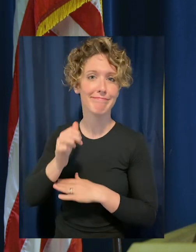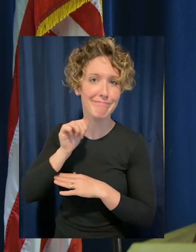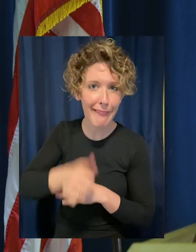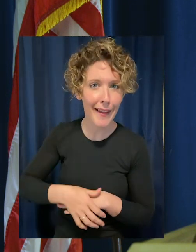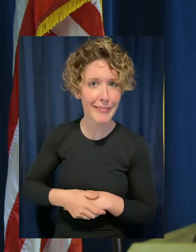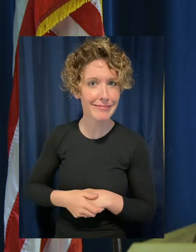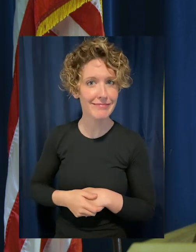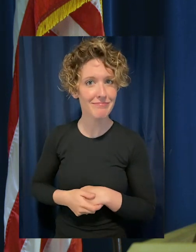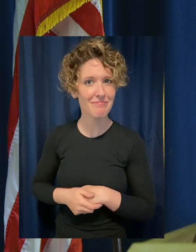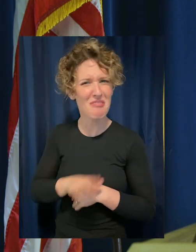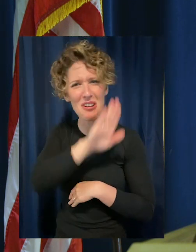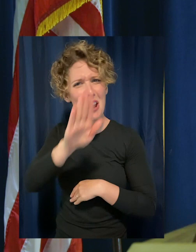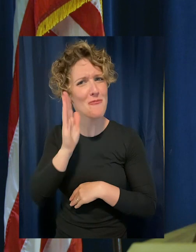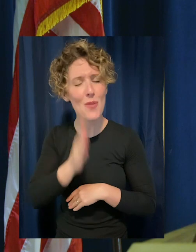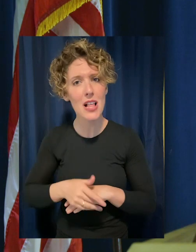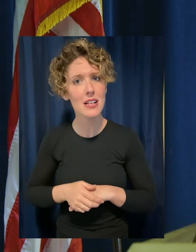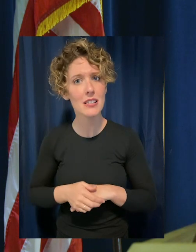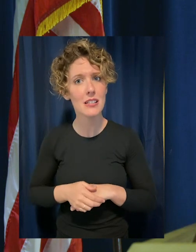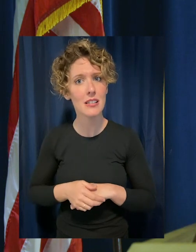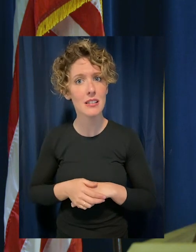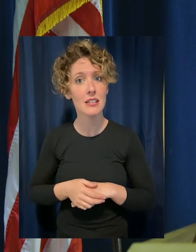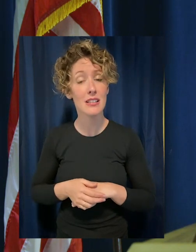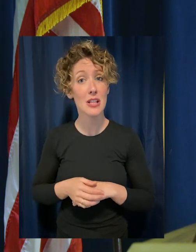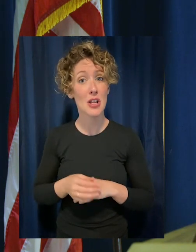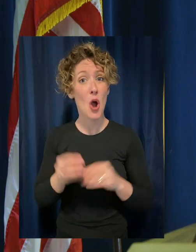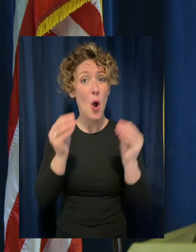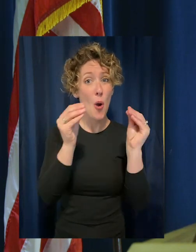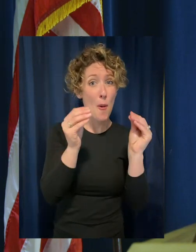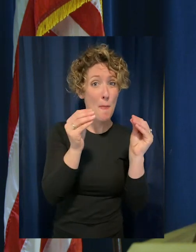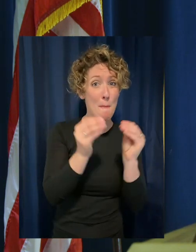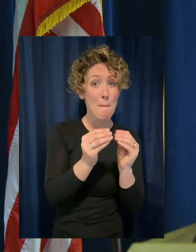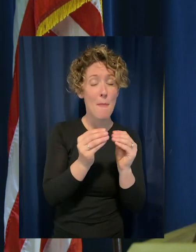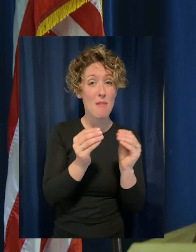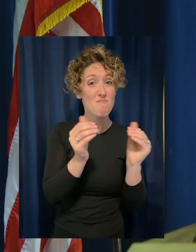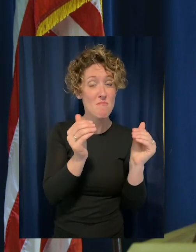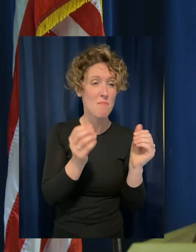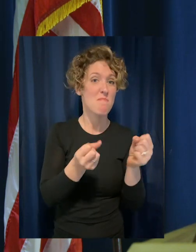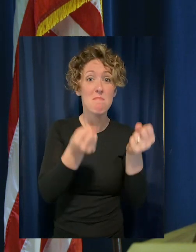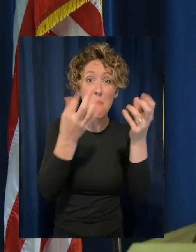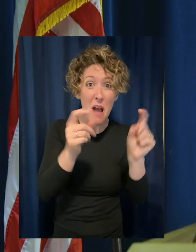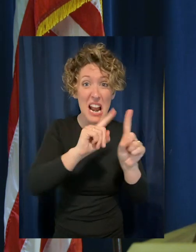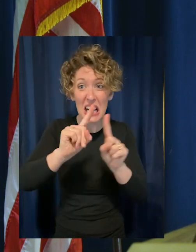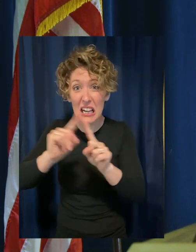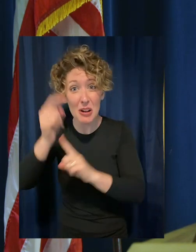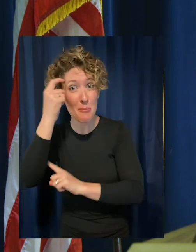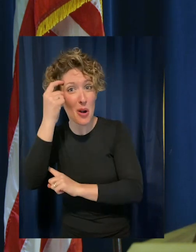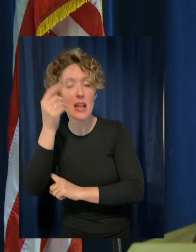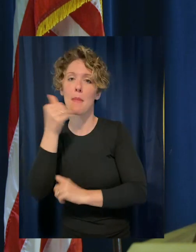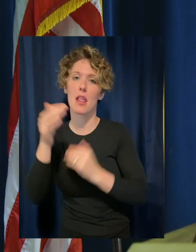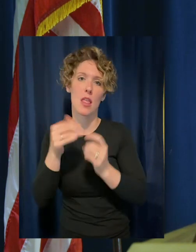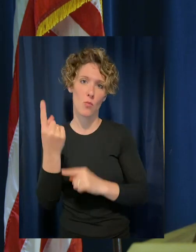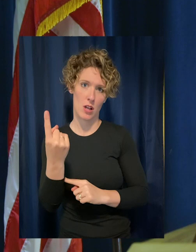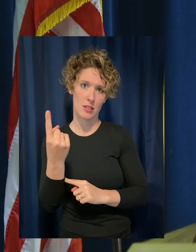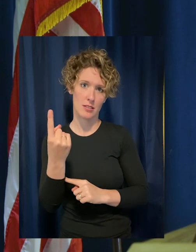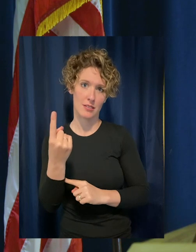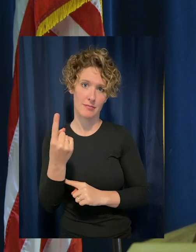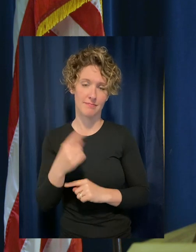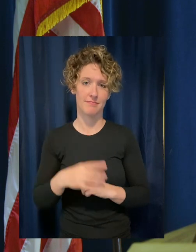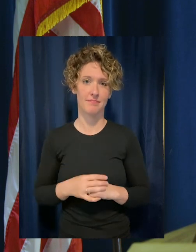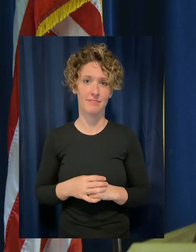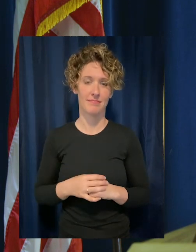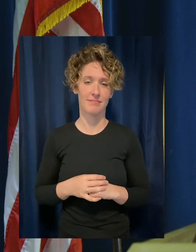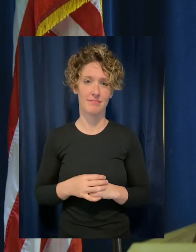you too. I ask you to remember to say thank you and appreciate the goodness of people. Good